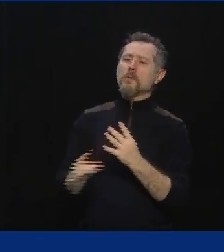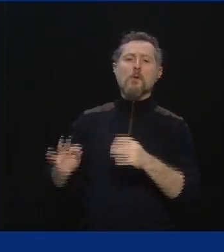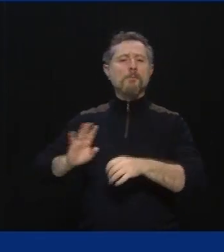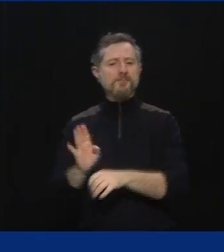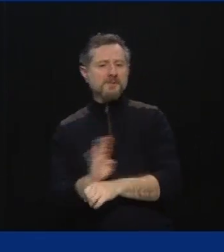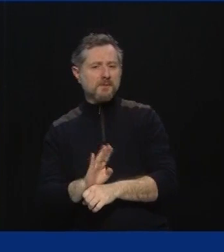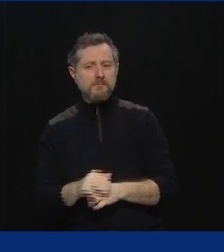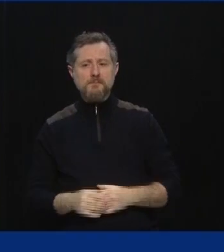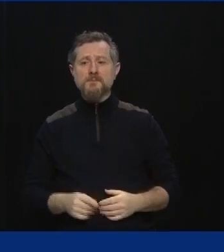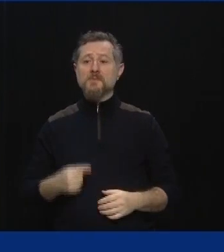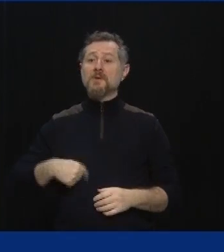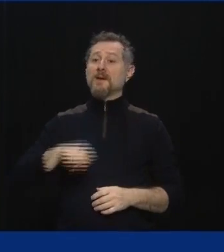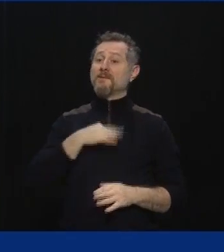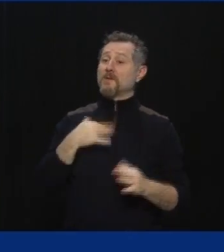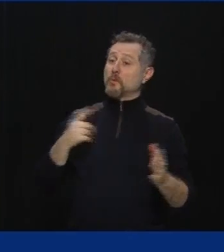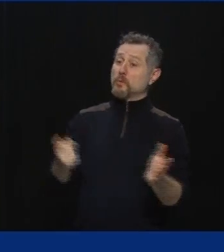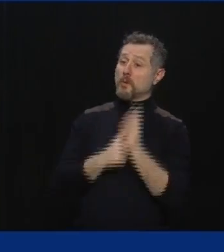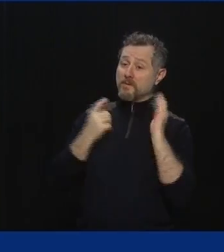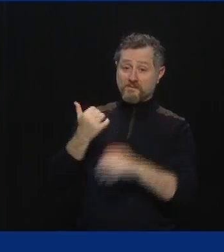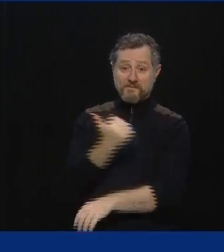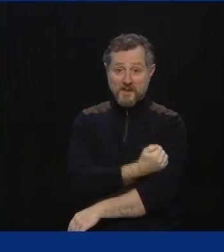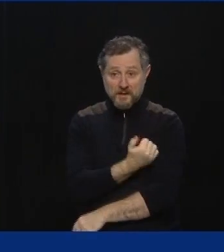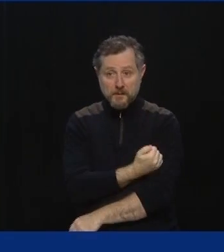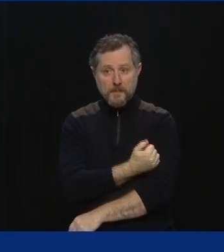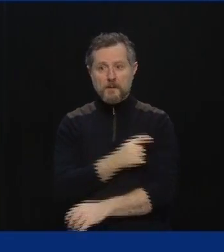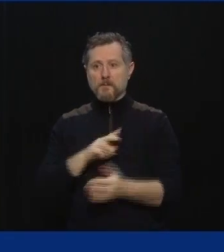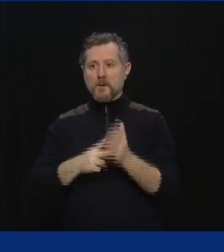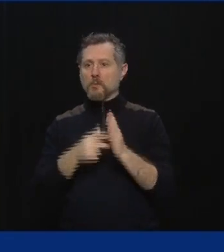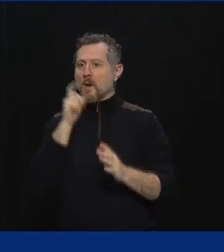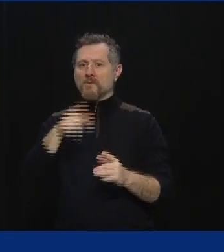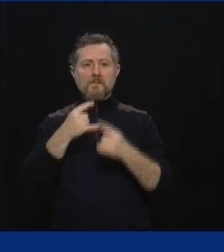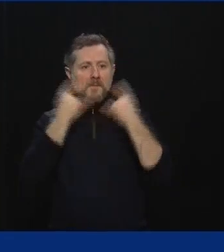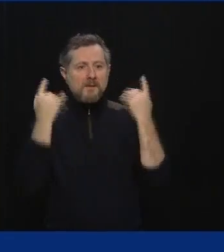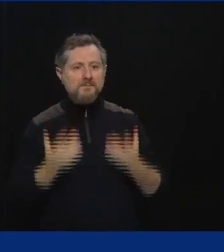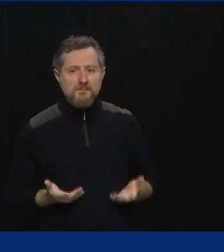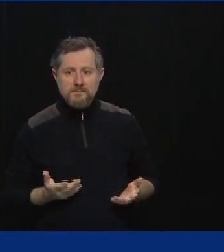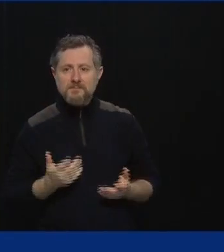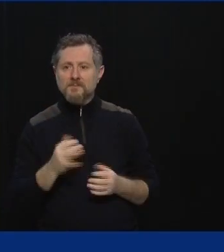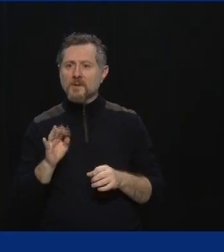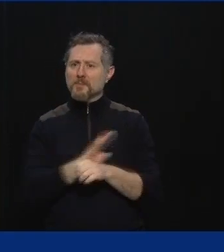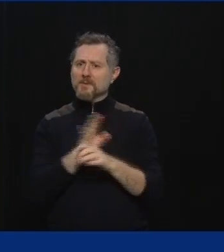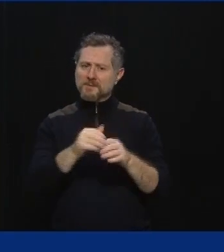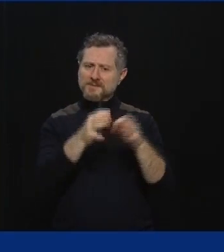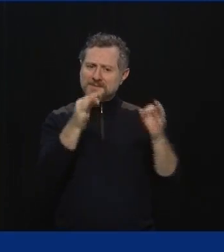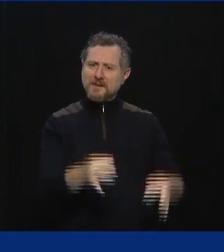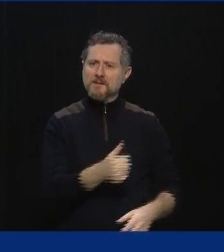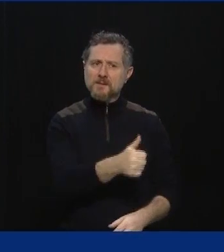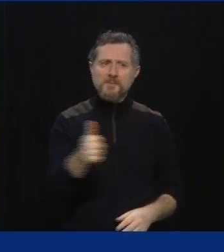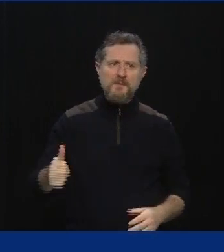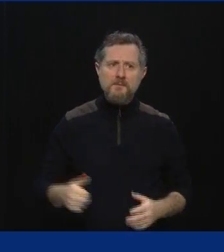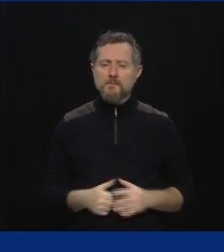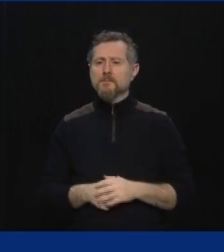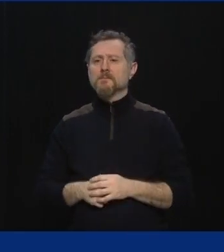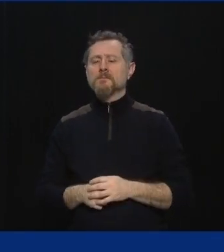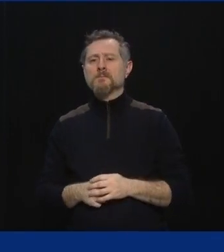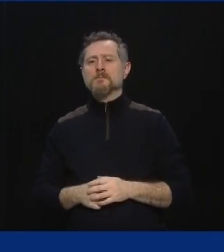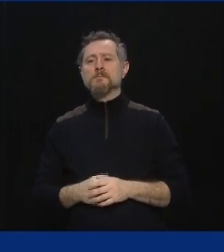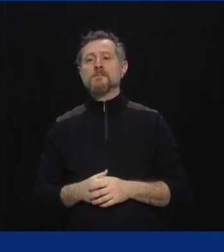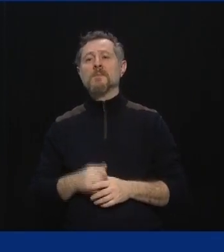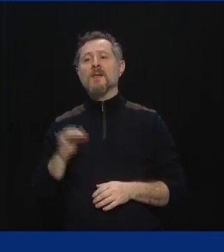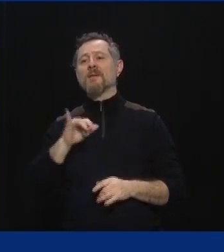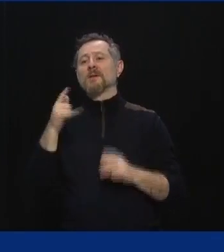people requirement of vaccination. No one has to wear a mask in there. That's their call. And we have very specific rules. For example, if you